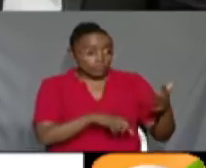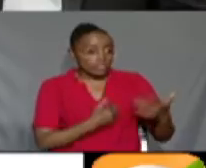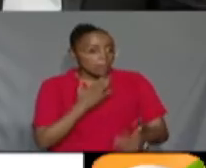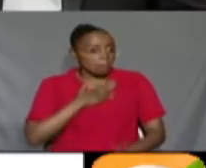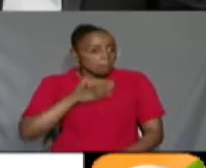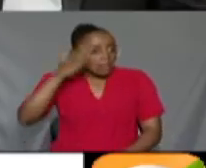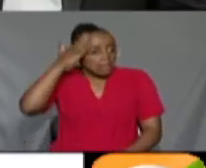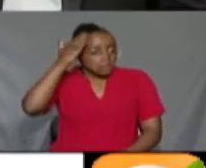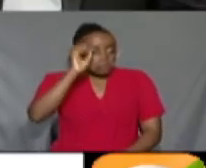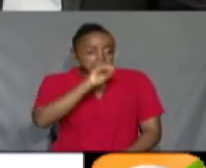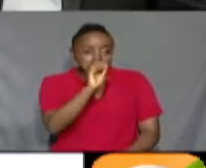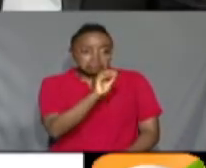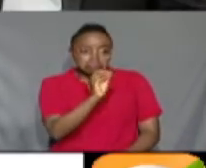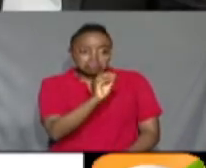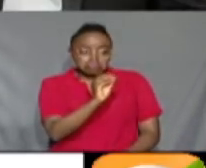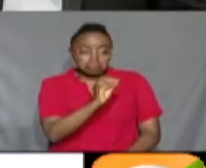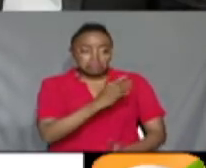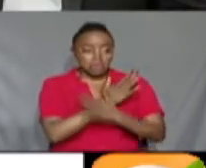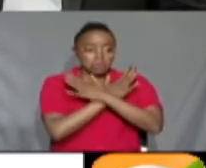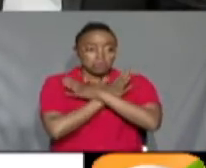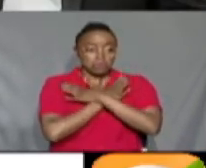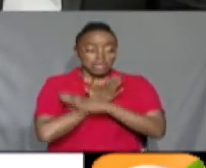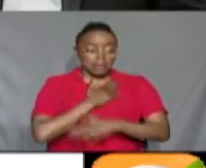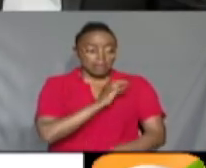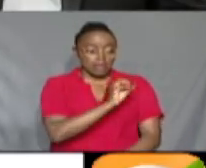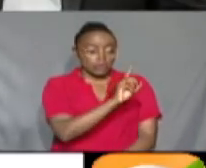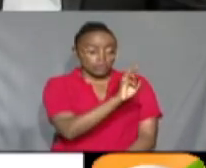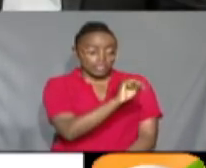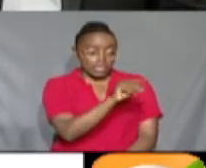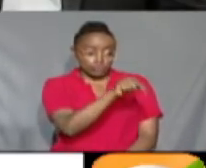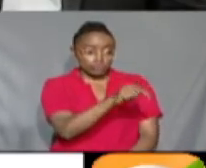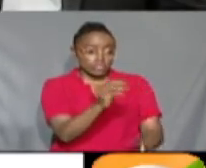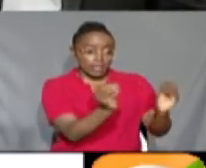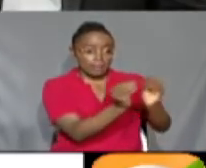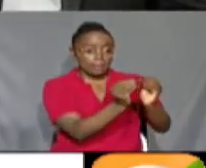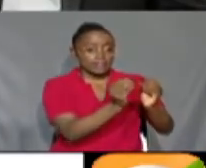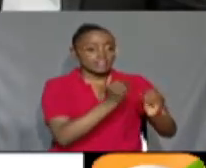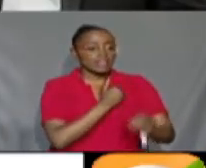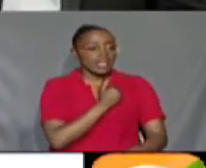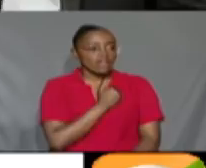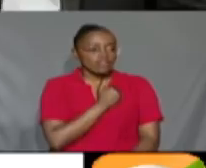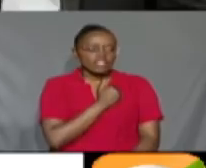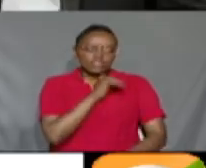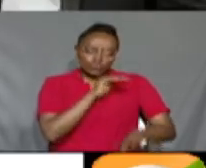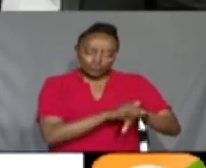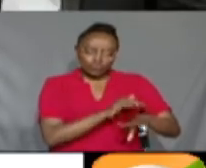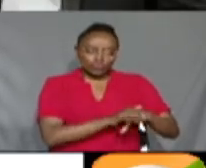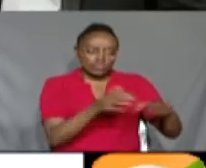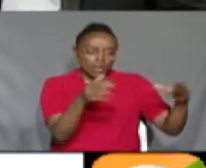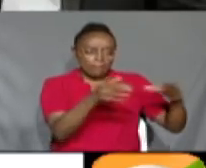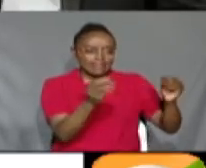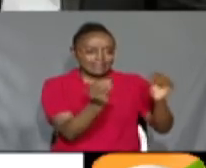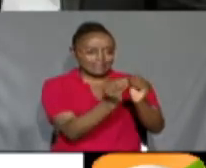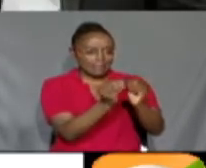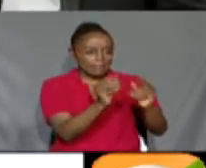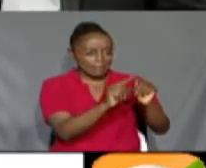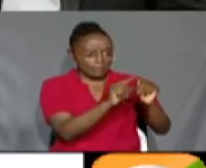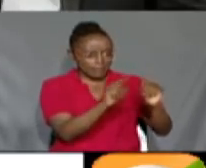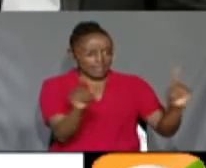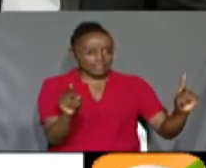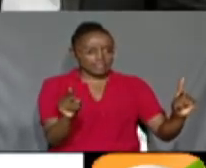know that my colleagues in ODM had a meeting. And it's good that parties meet. But it will be